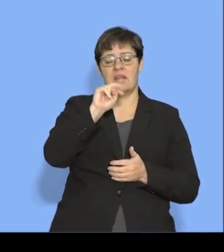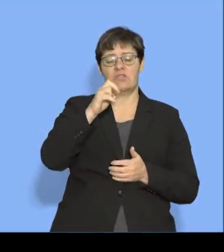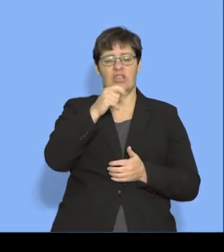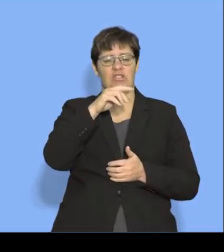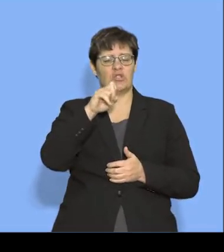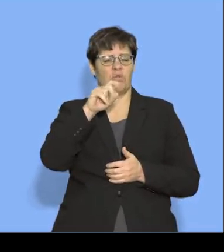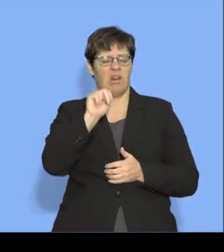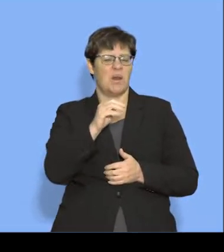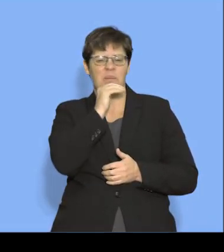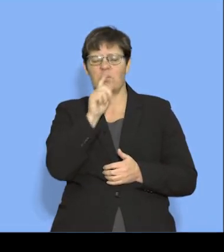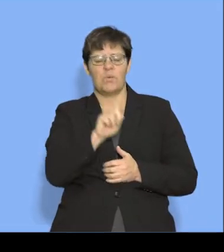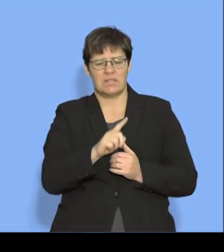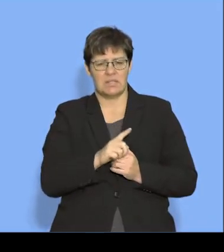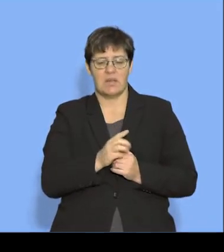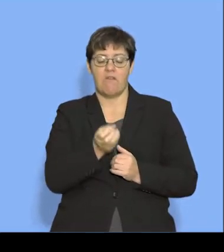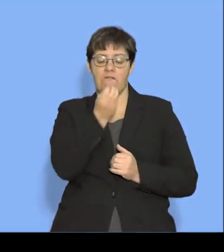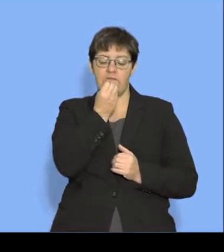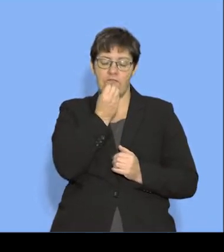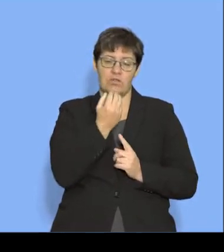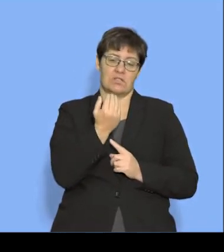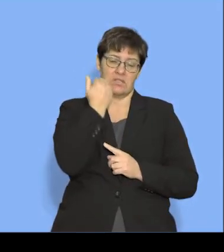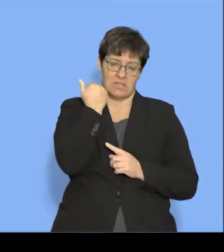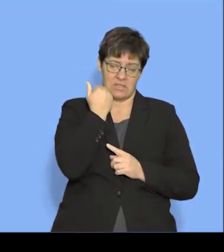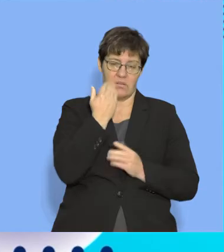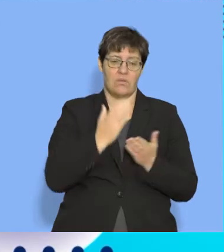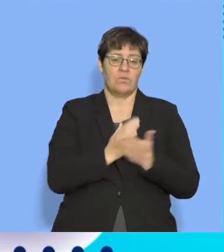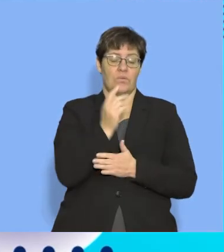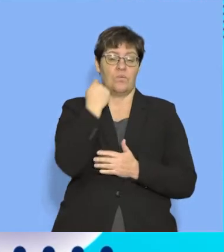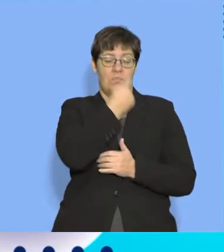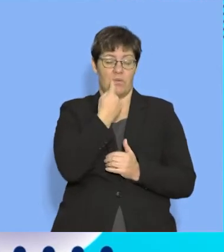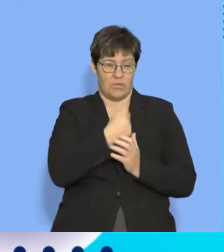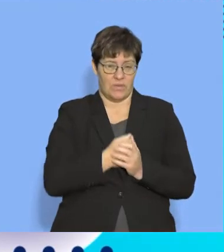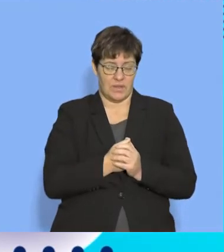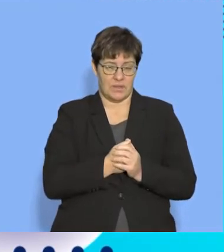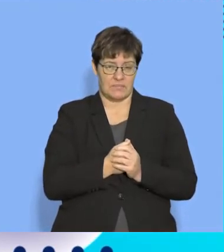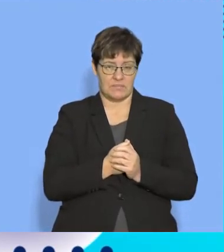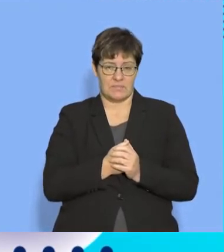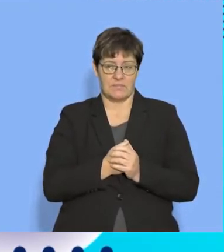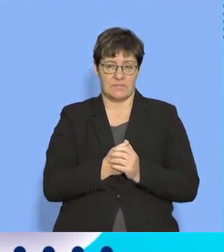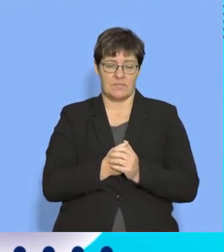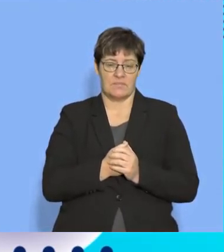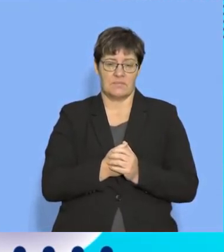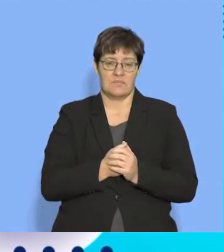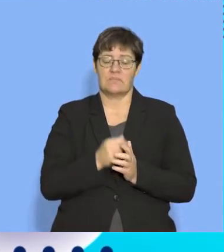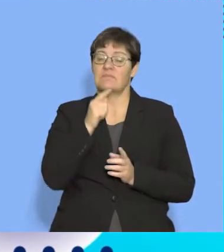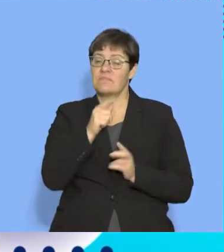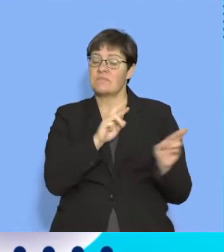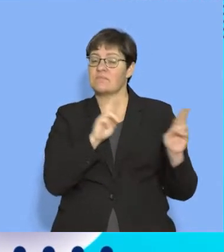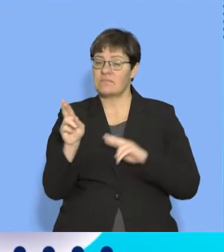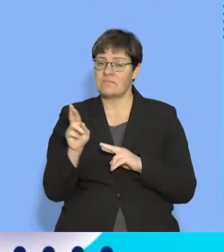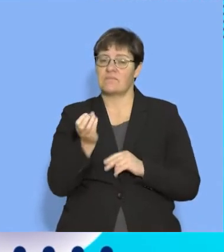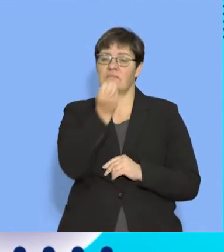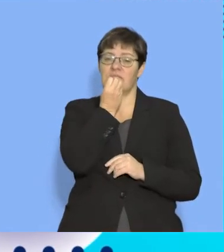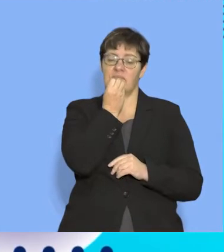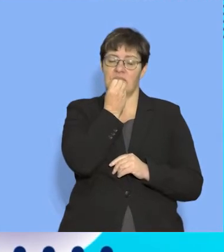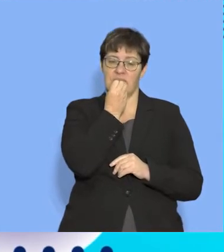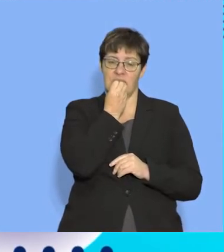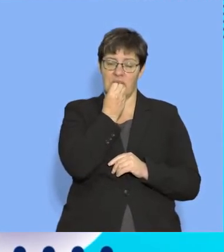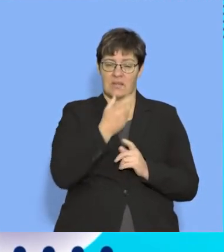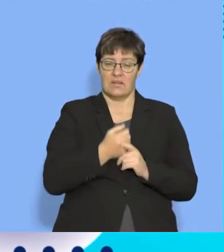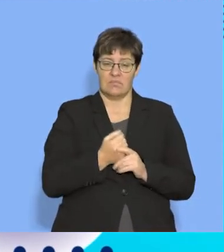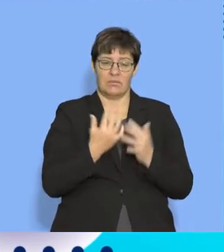Again, the act of taking in food through the mouth is called ingestion, and that we refer to as eating food. So